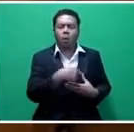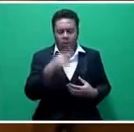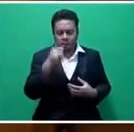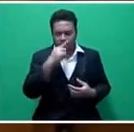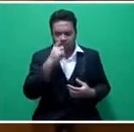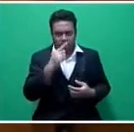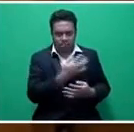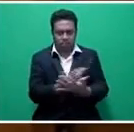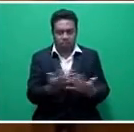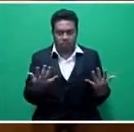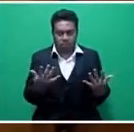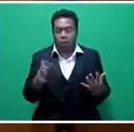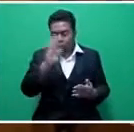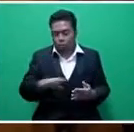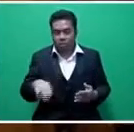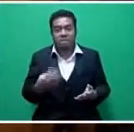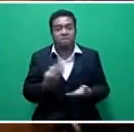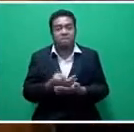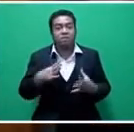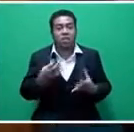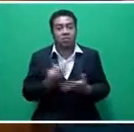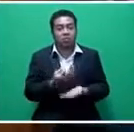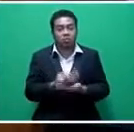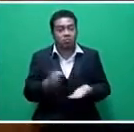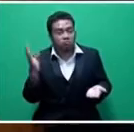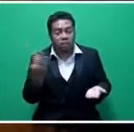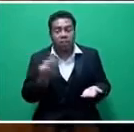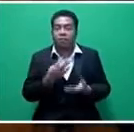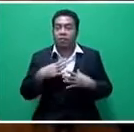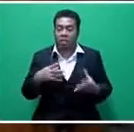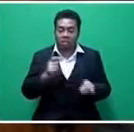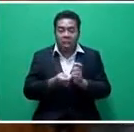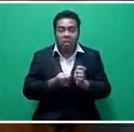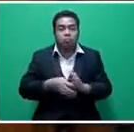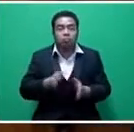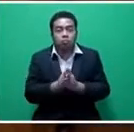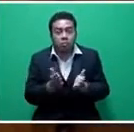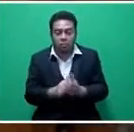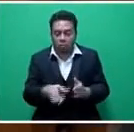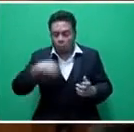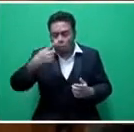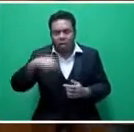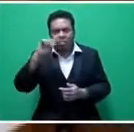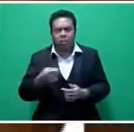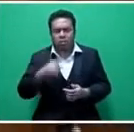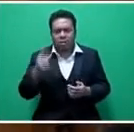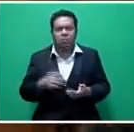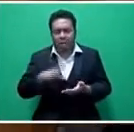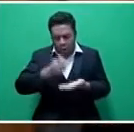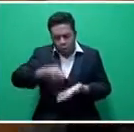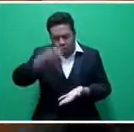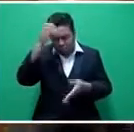backgrounds. Initiatives such as free tuition fees, free textbooks continue to ensure that hundreds of thousands of Fijian children get an